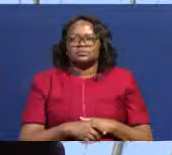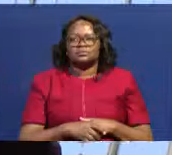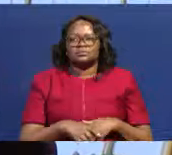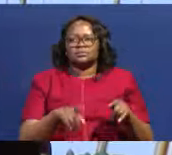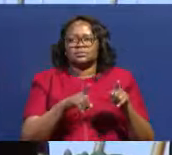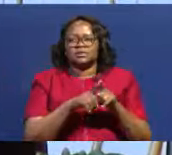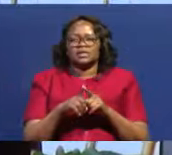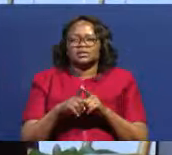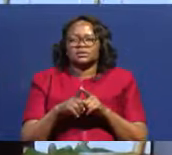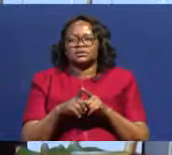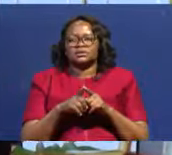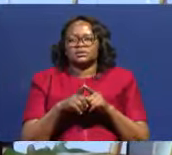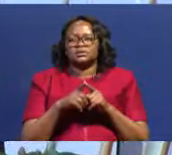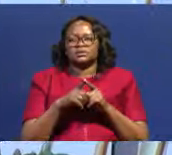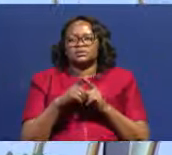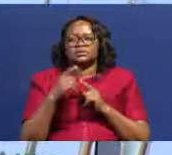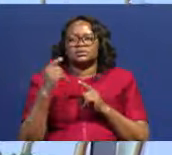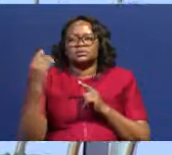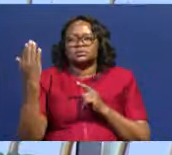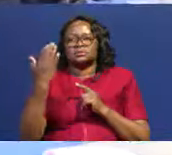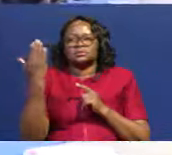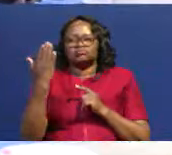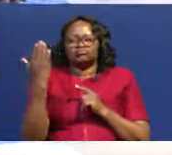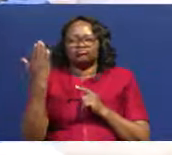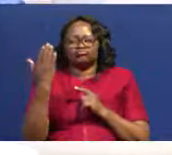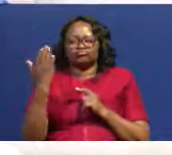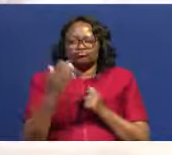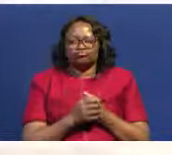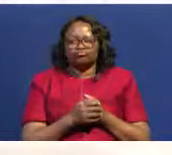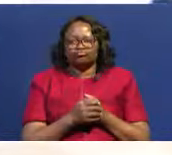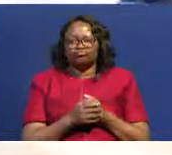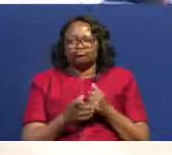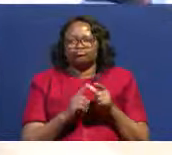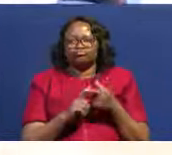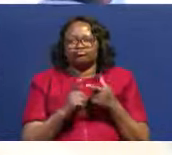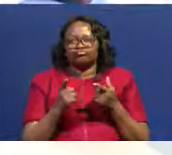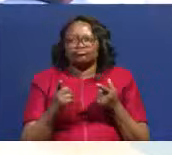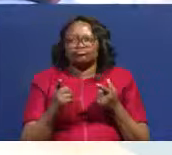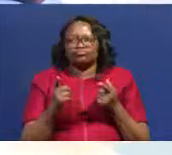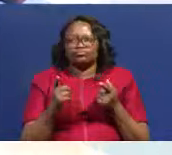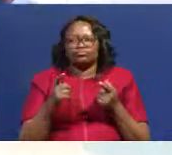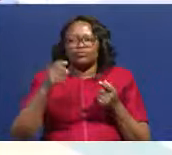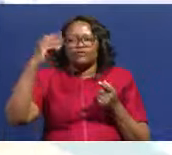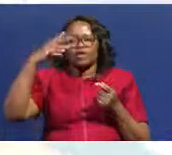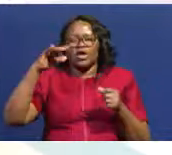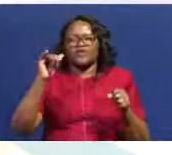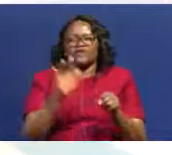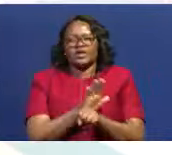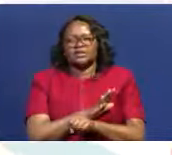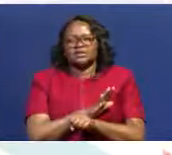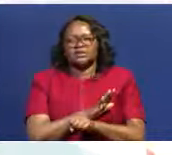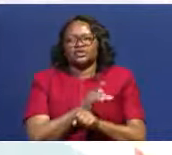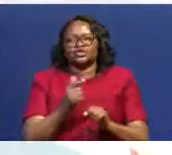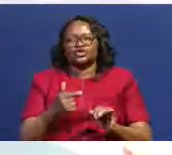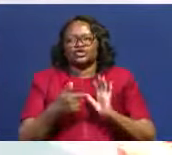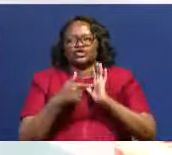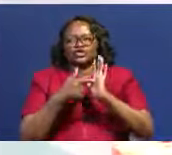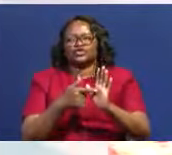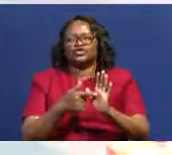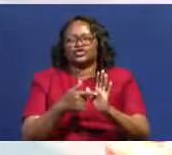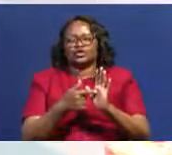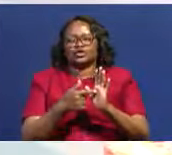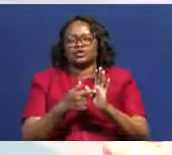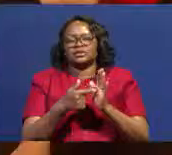As the priest waves a ceremonial lamp before the deity, the soft glow of lights fills the space, symbolizing the